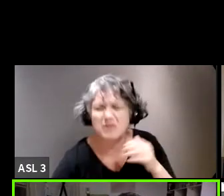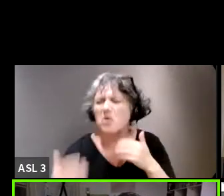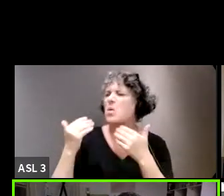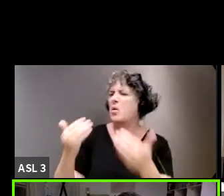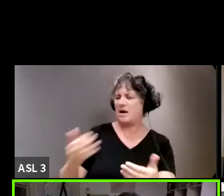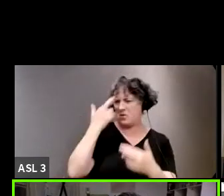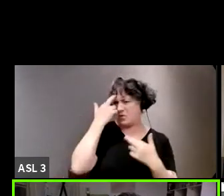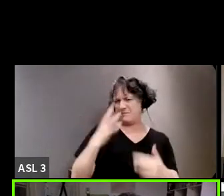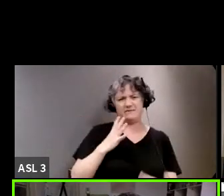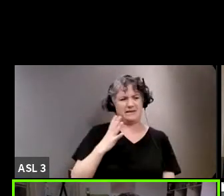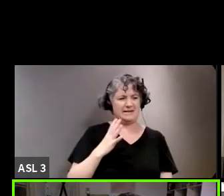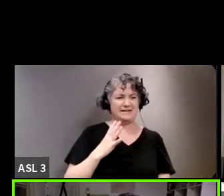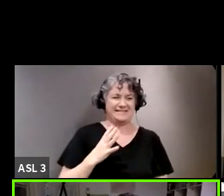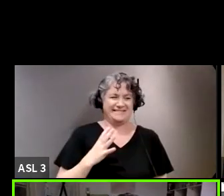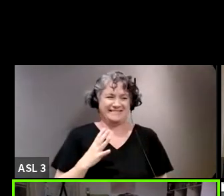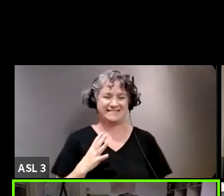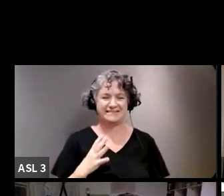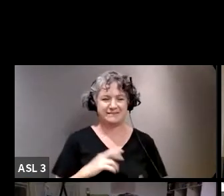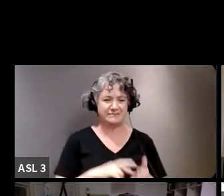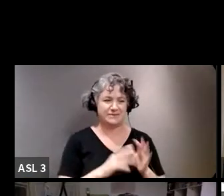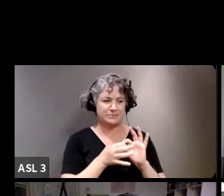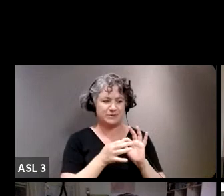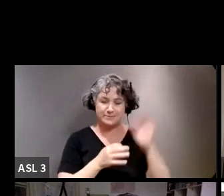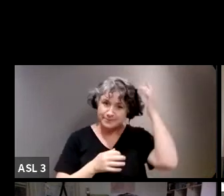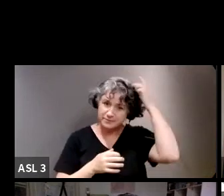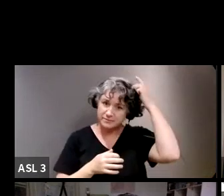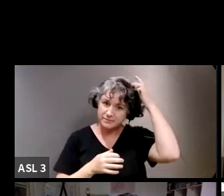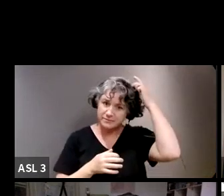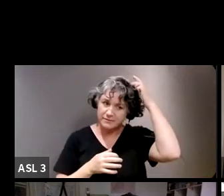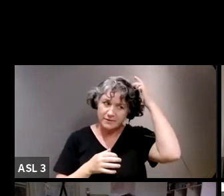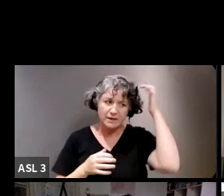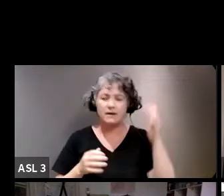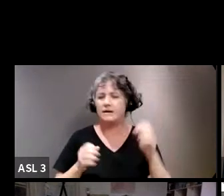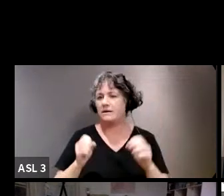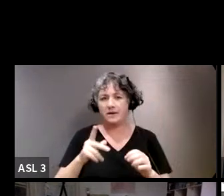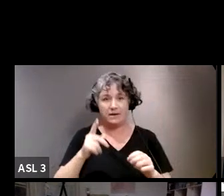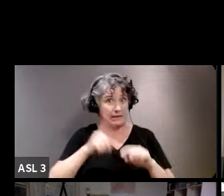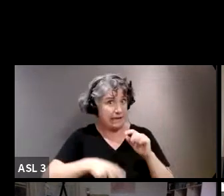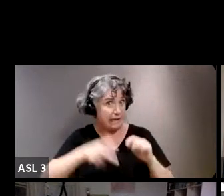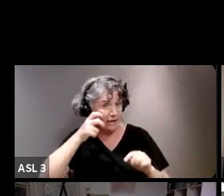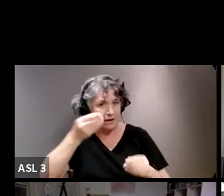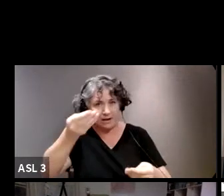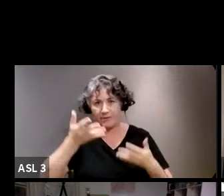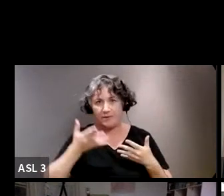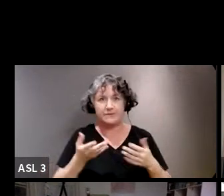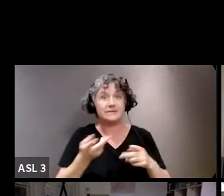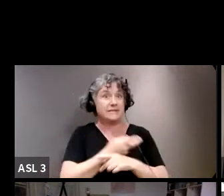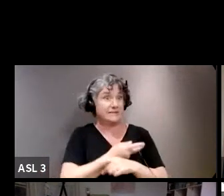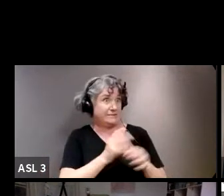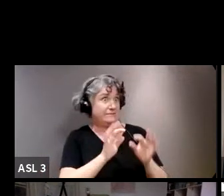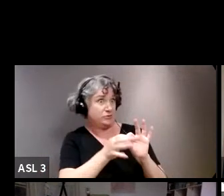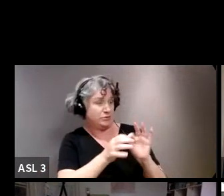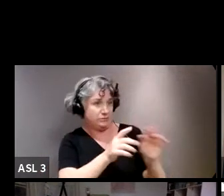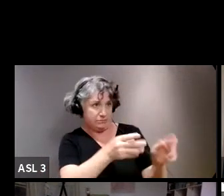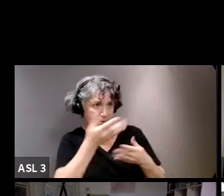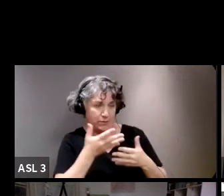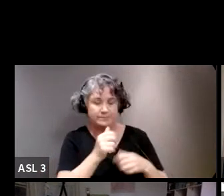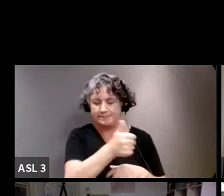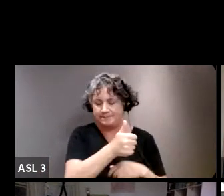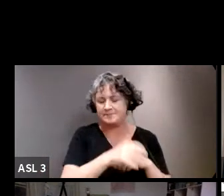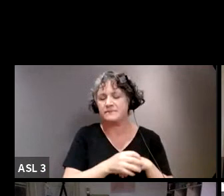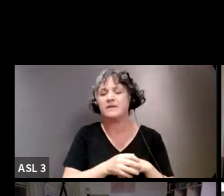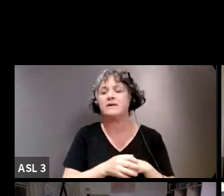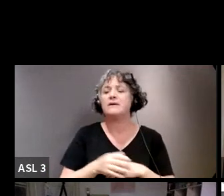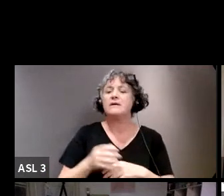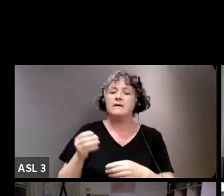and hopefully uh we're okay okay yeah definitely let me know if anyone can't hear especially the asl interpreter as mentioned